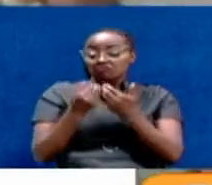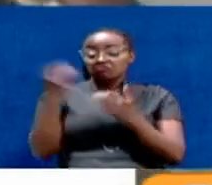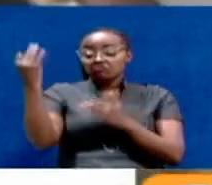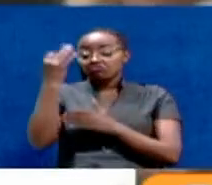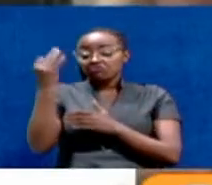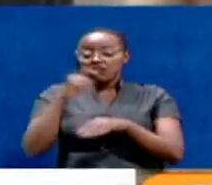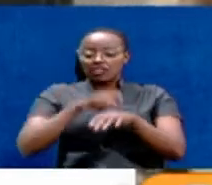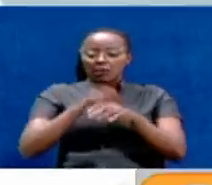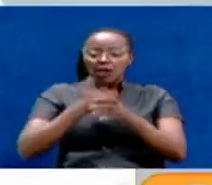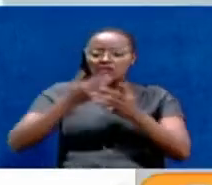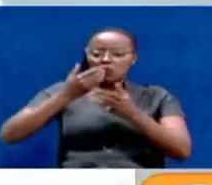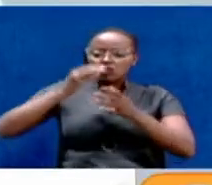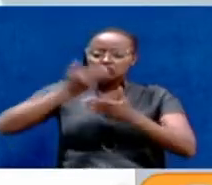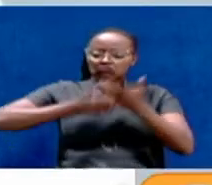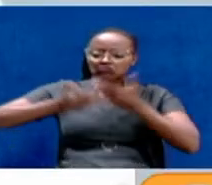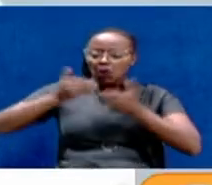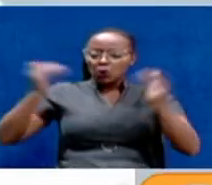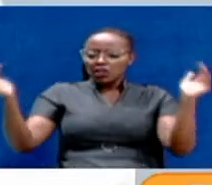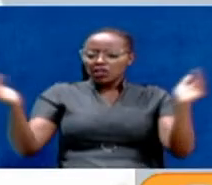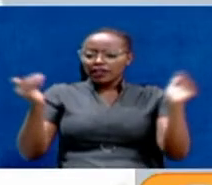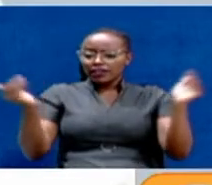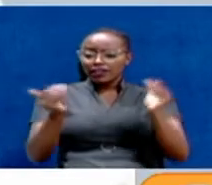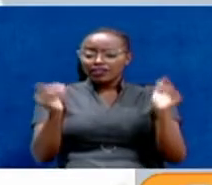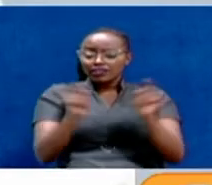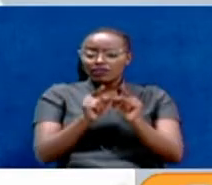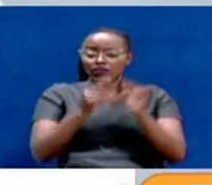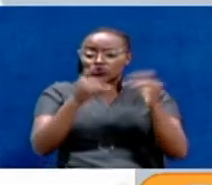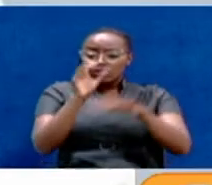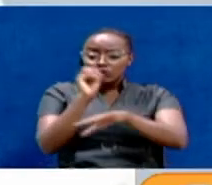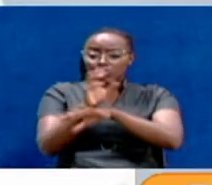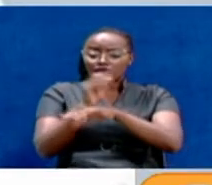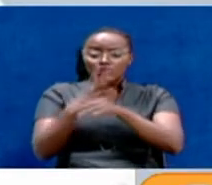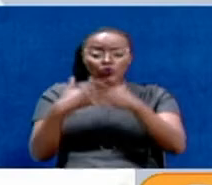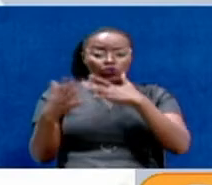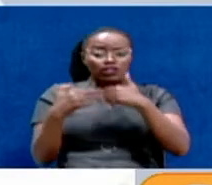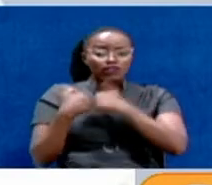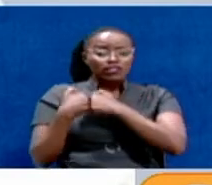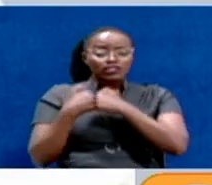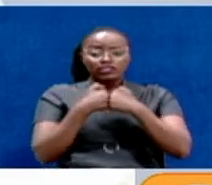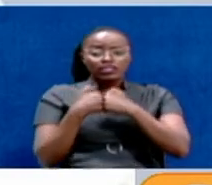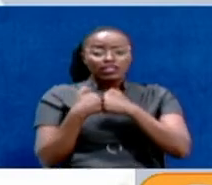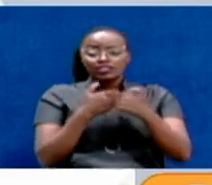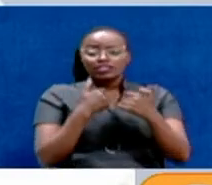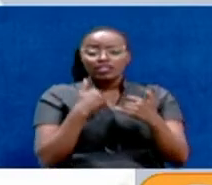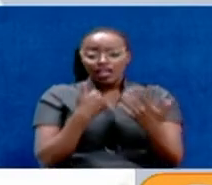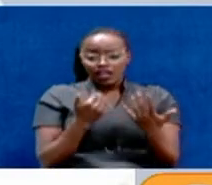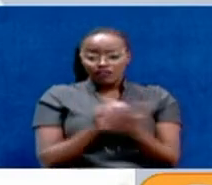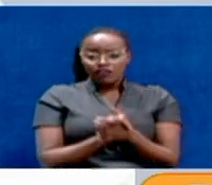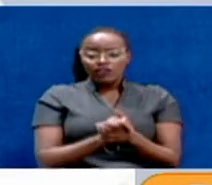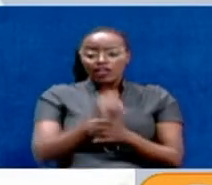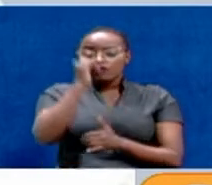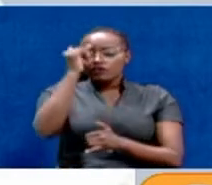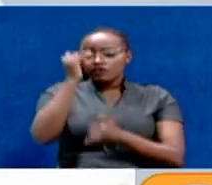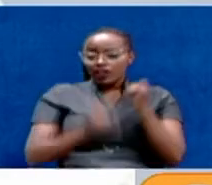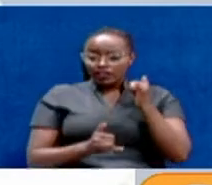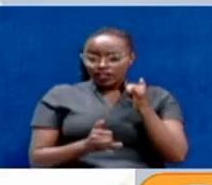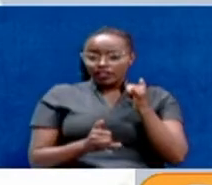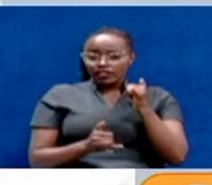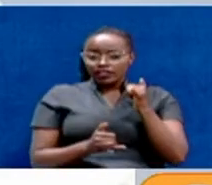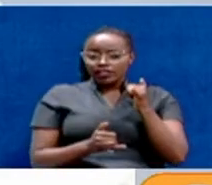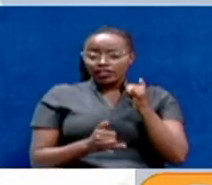have time with them, we talk to them, we encourage them, and we try to counsel them in whatever challenges they are going through. And lastly,